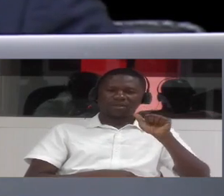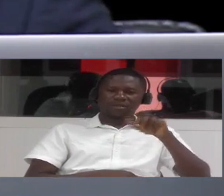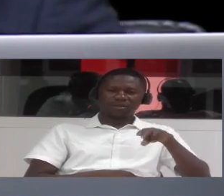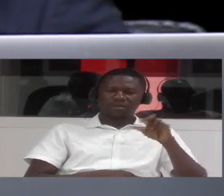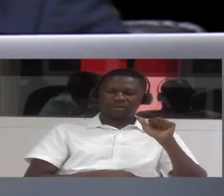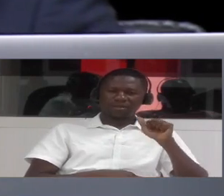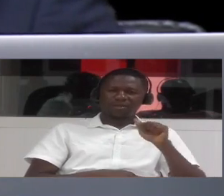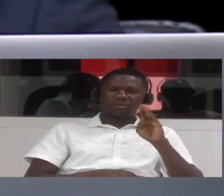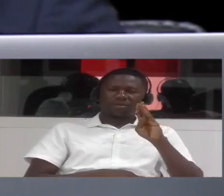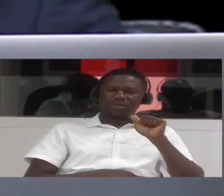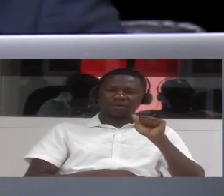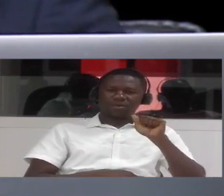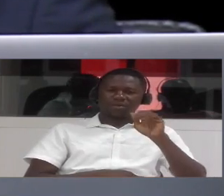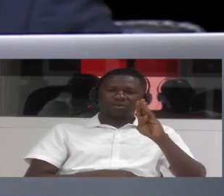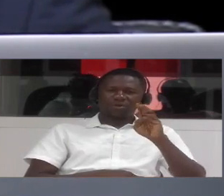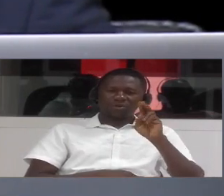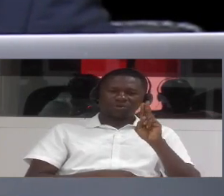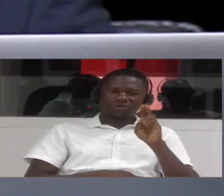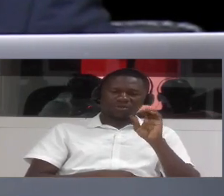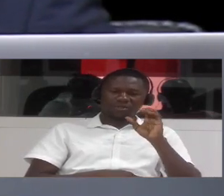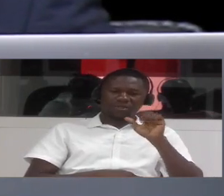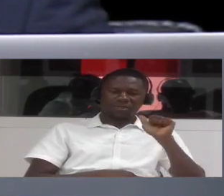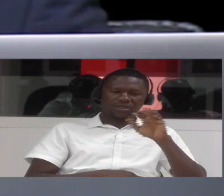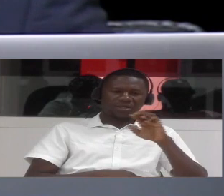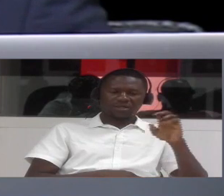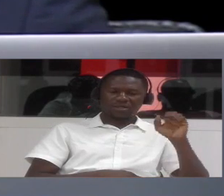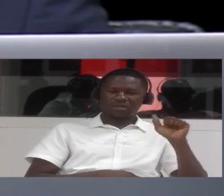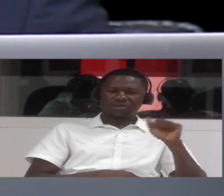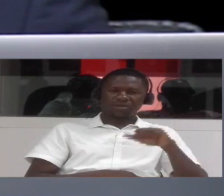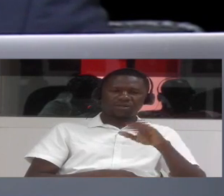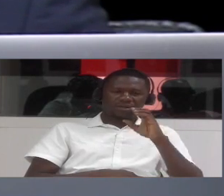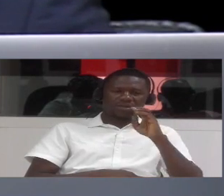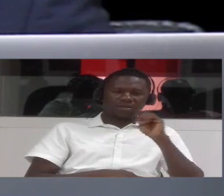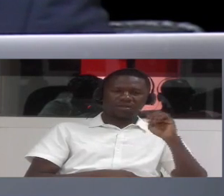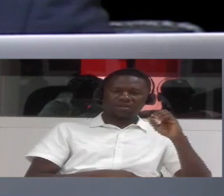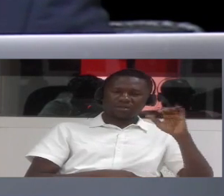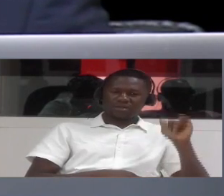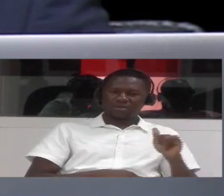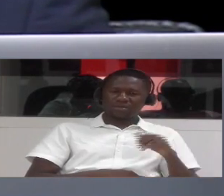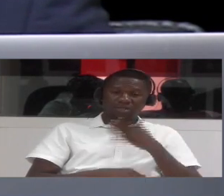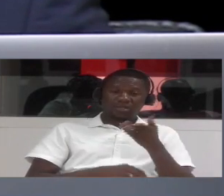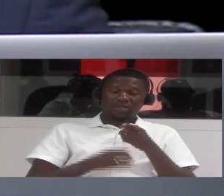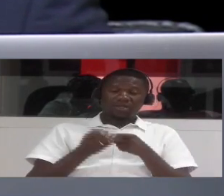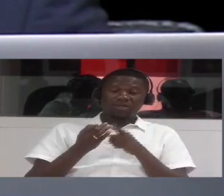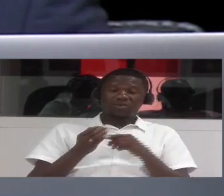staff of the Independent and the Daily News, respectively. This was 13 March